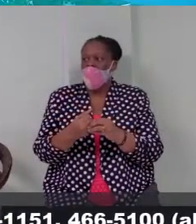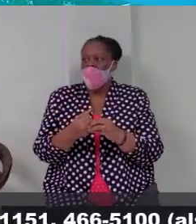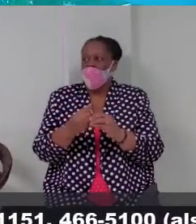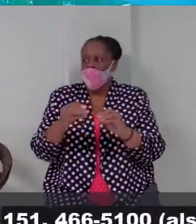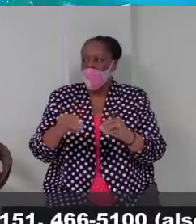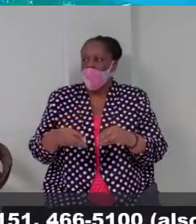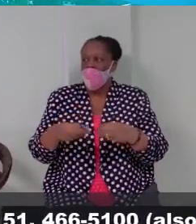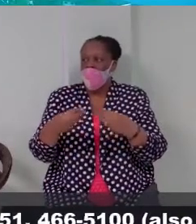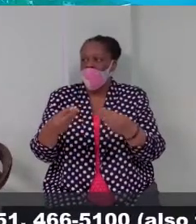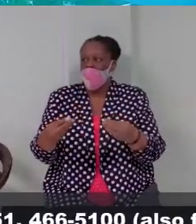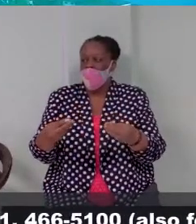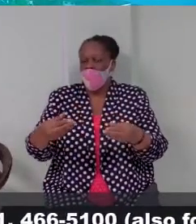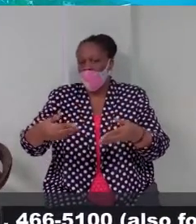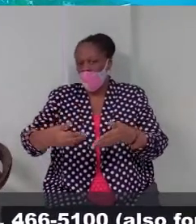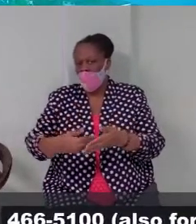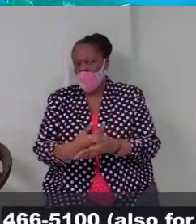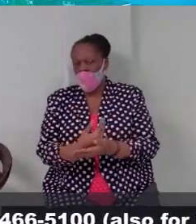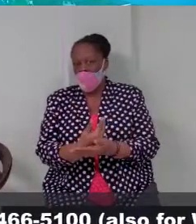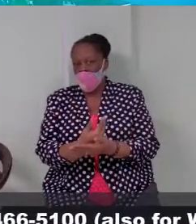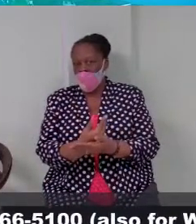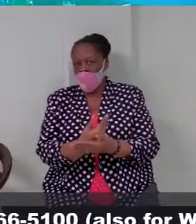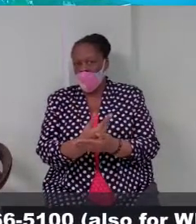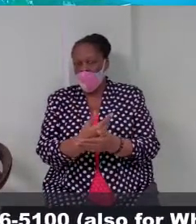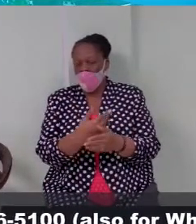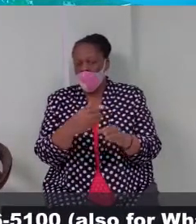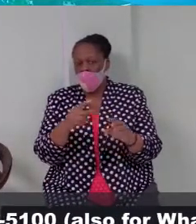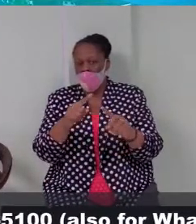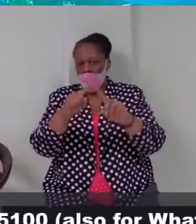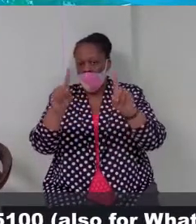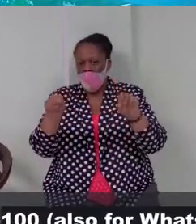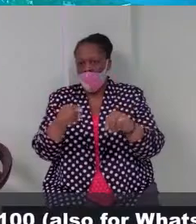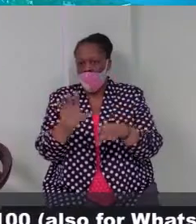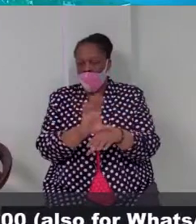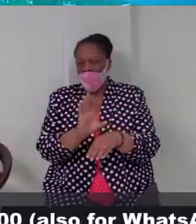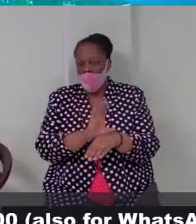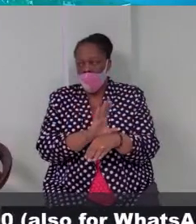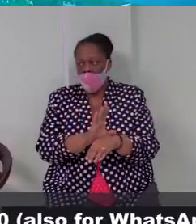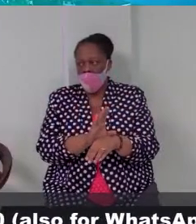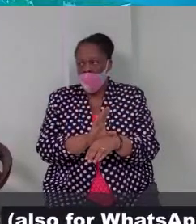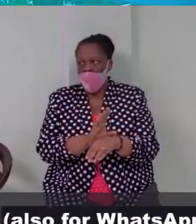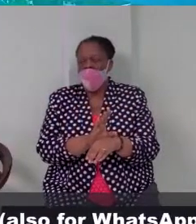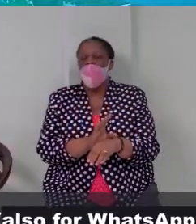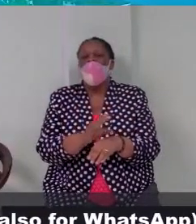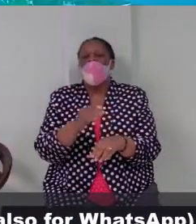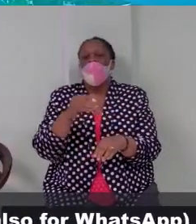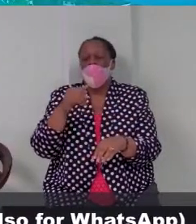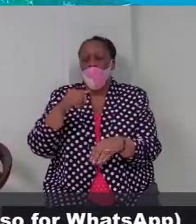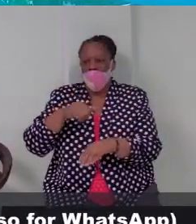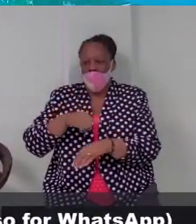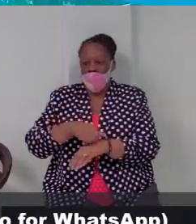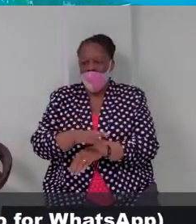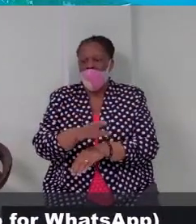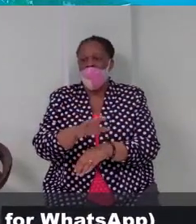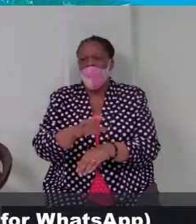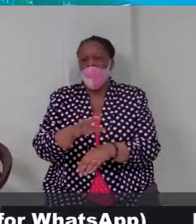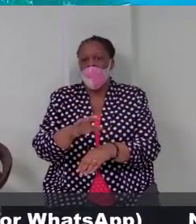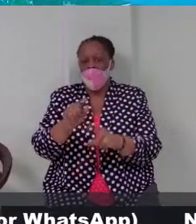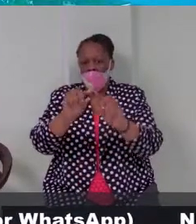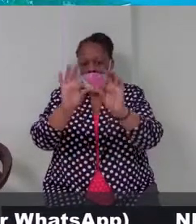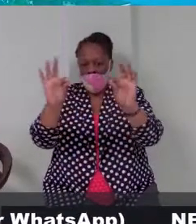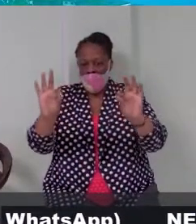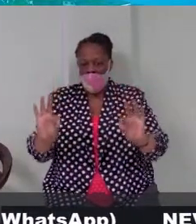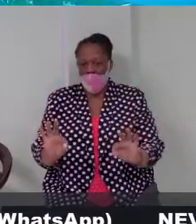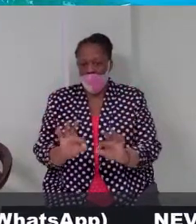the website that Dr. Wilkinson made reference to, where persons will be able to apply